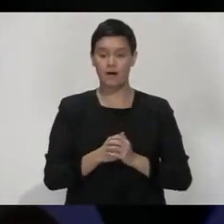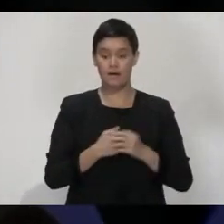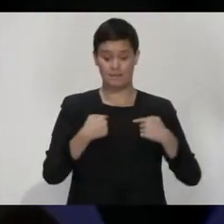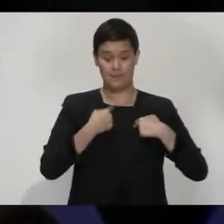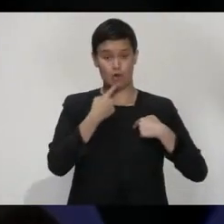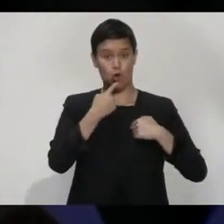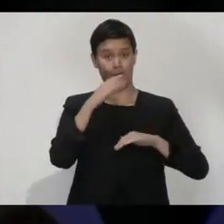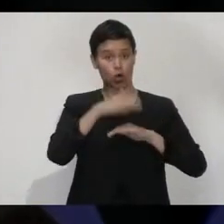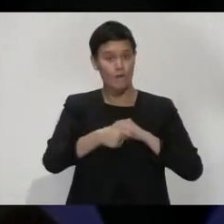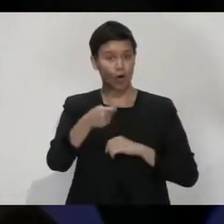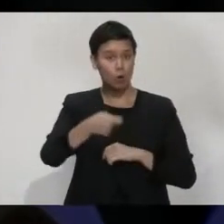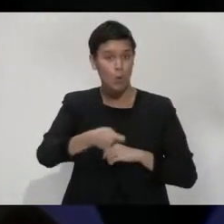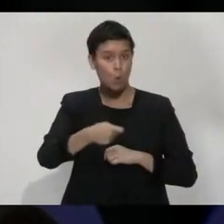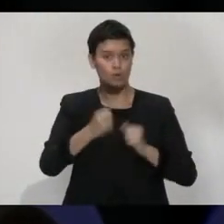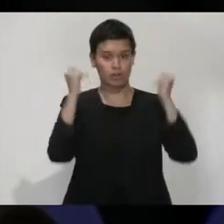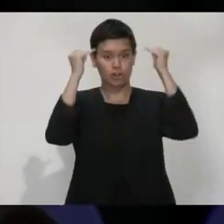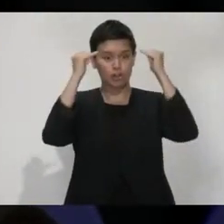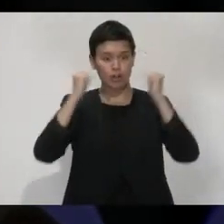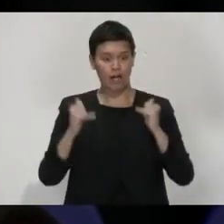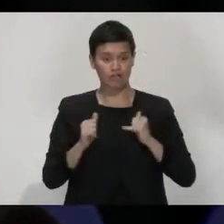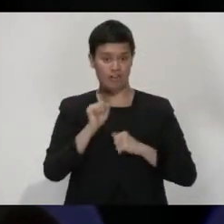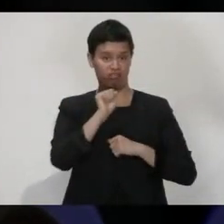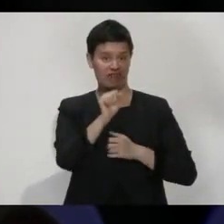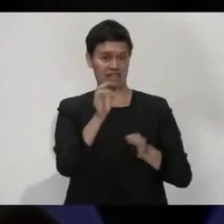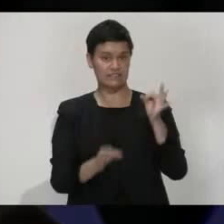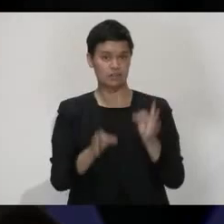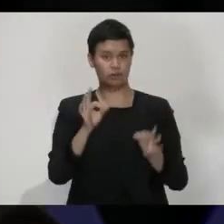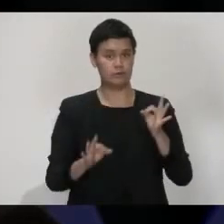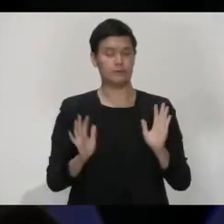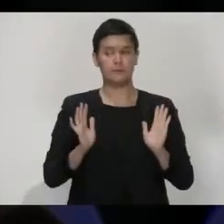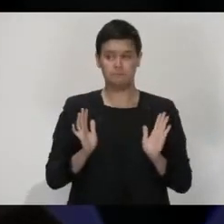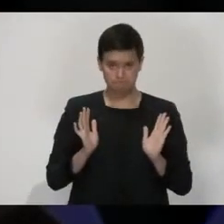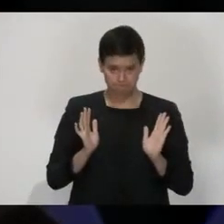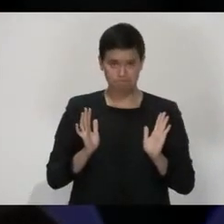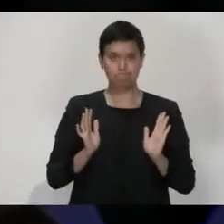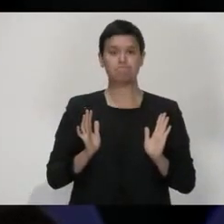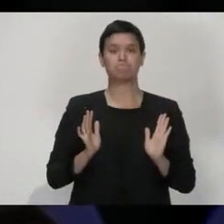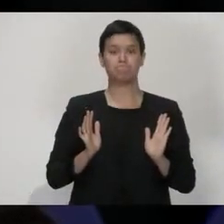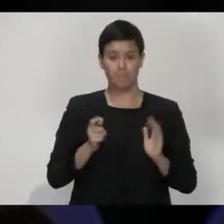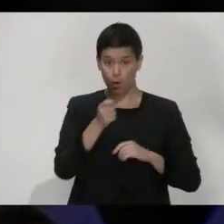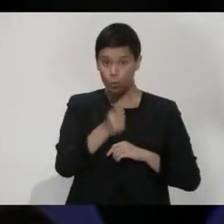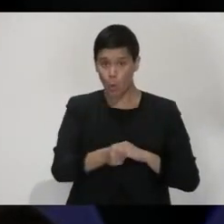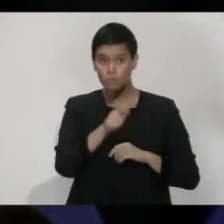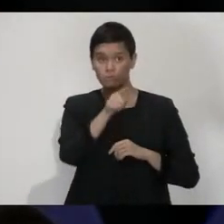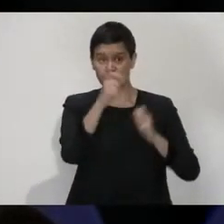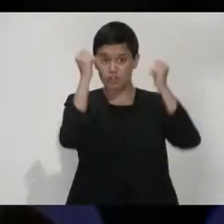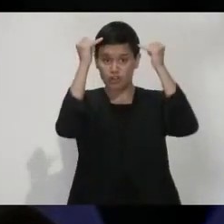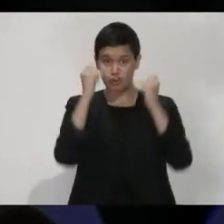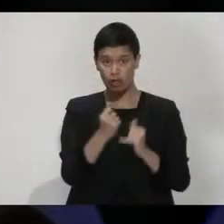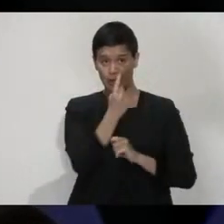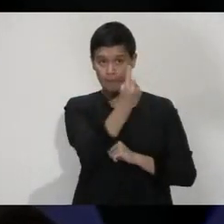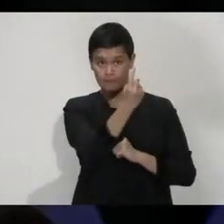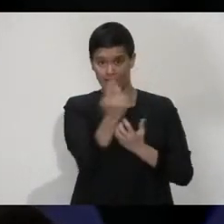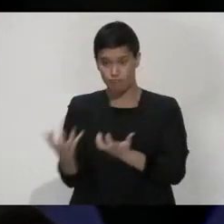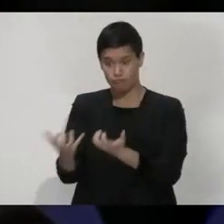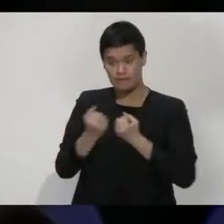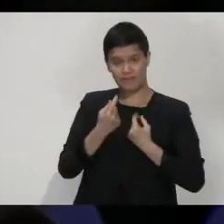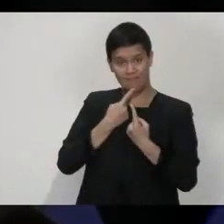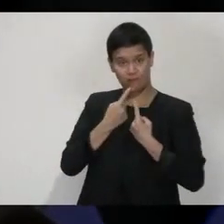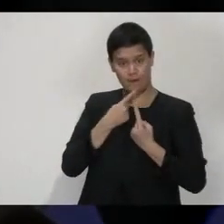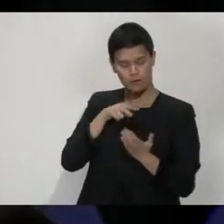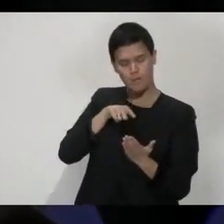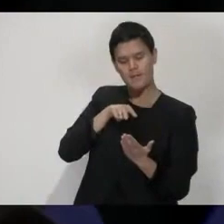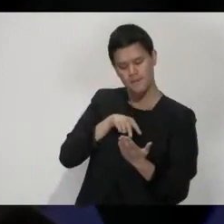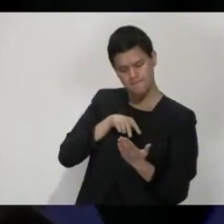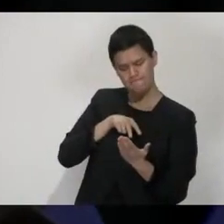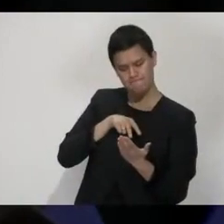judgments. The judges in these cases make their judgments based on the facts that are in front of them. It is